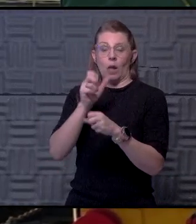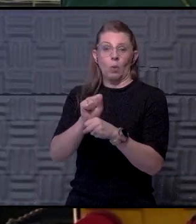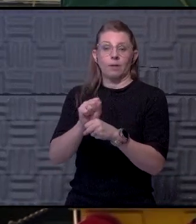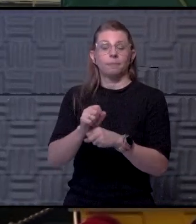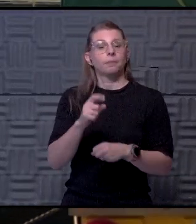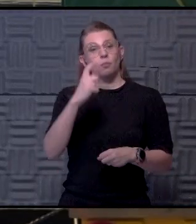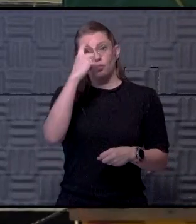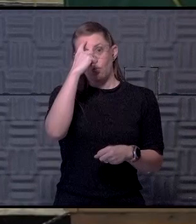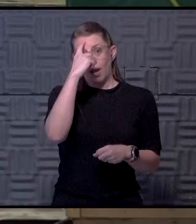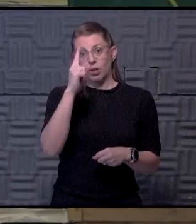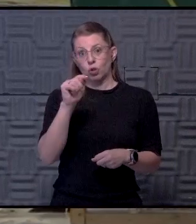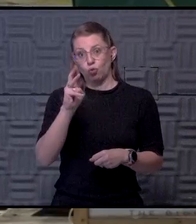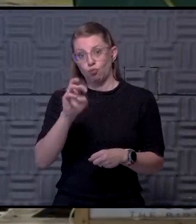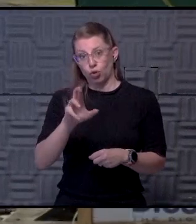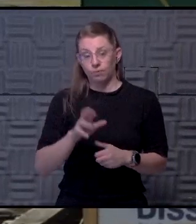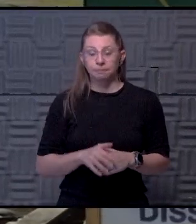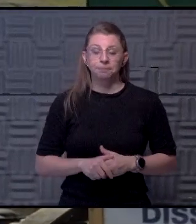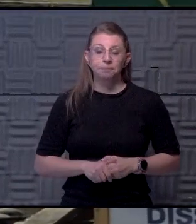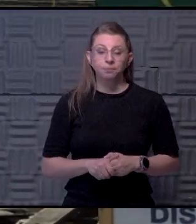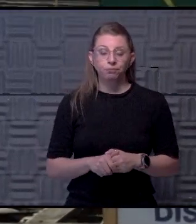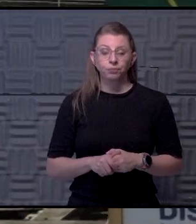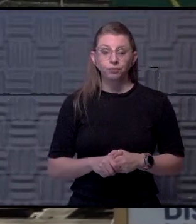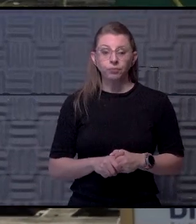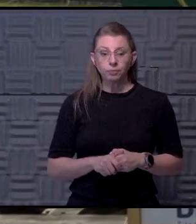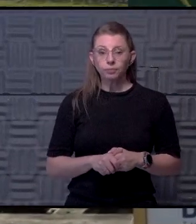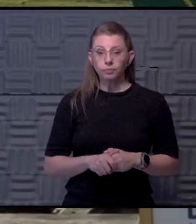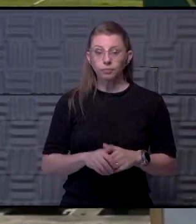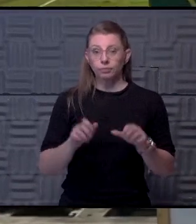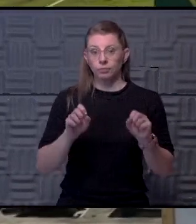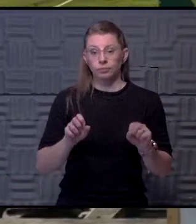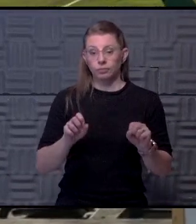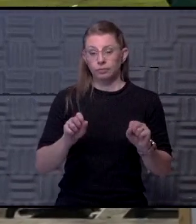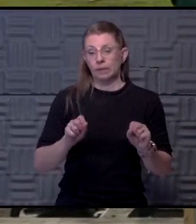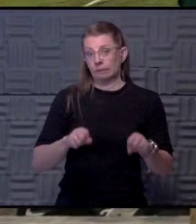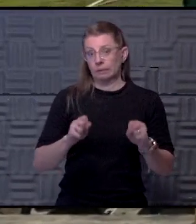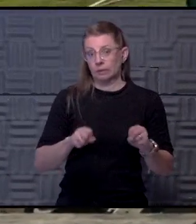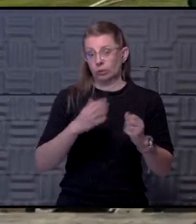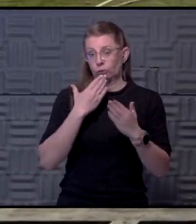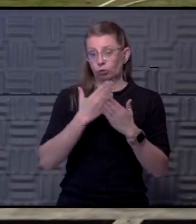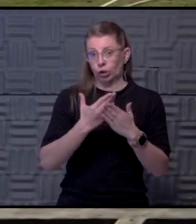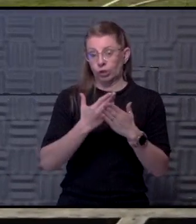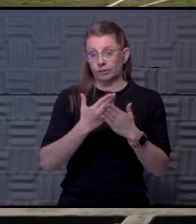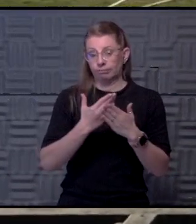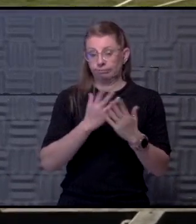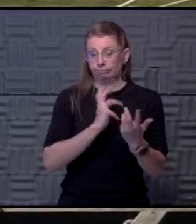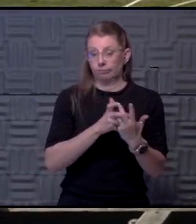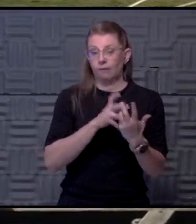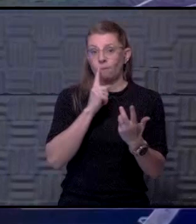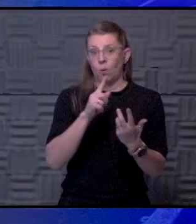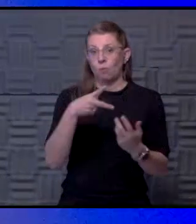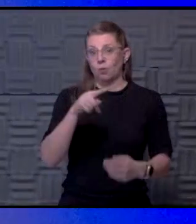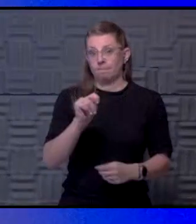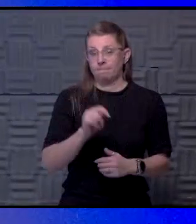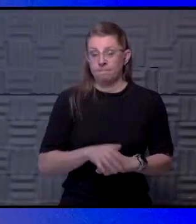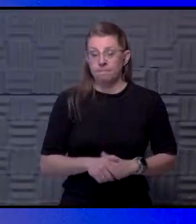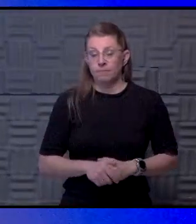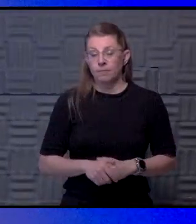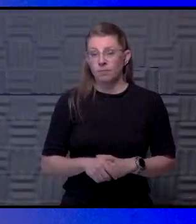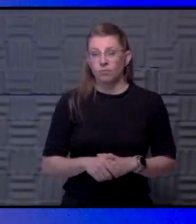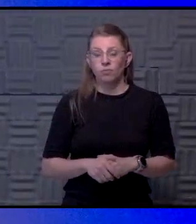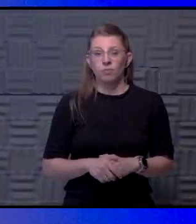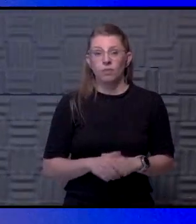brain tumors are can be potentially a good indication for proton therapy. Again, depending